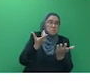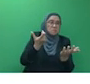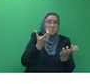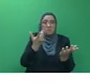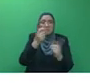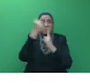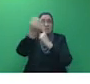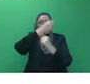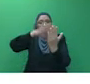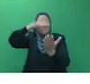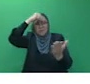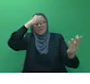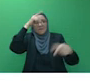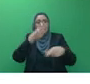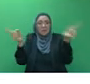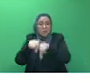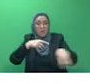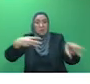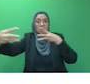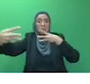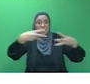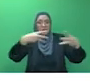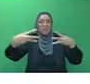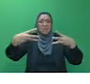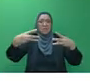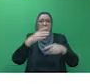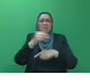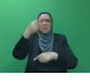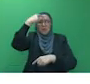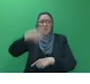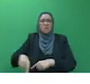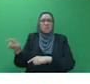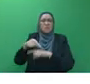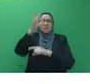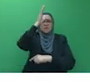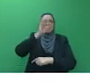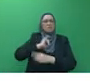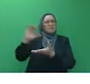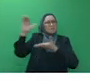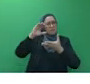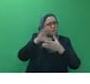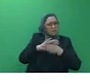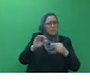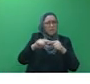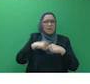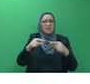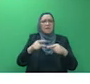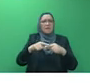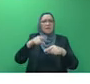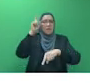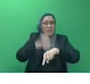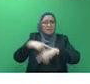the way you think normally doesn't work okay